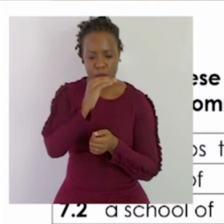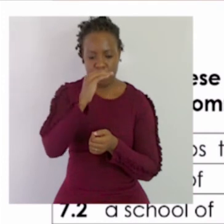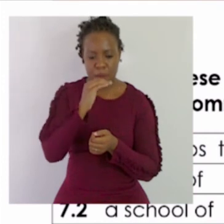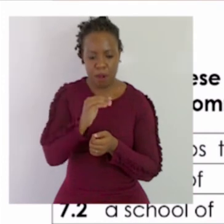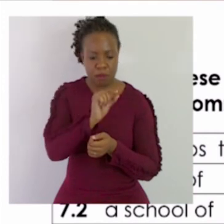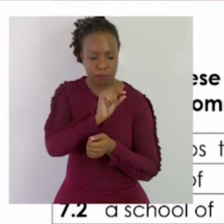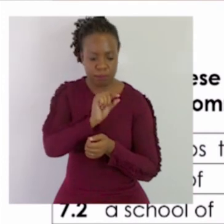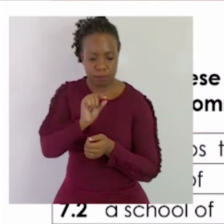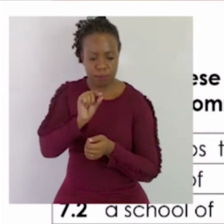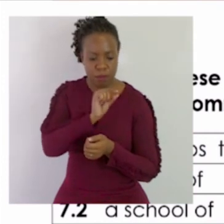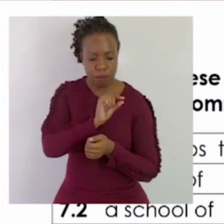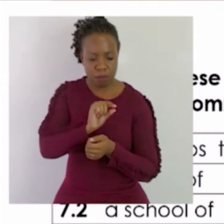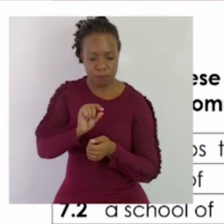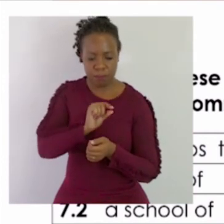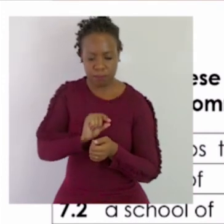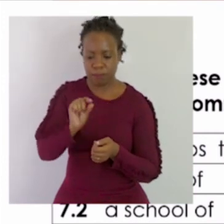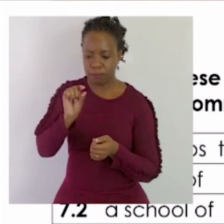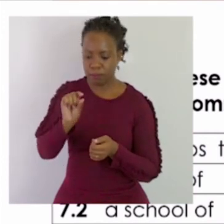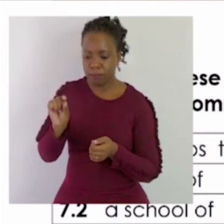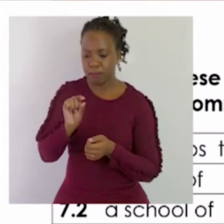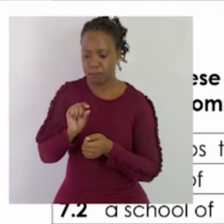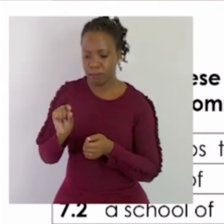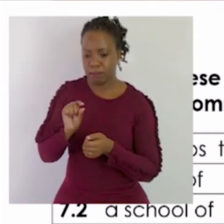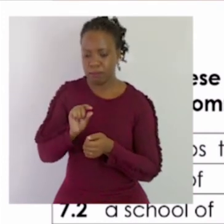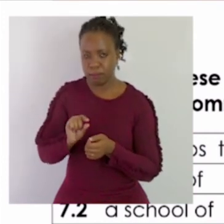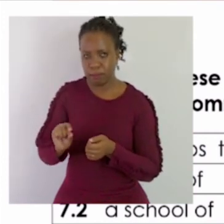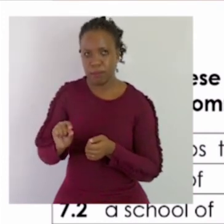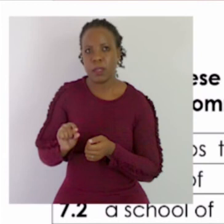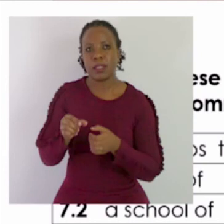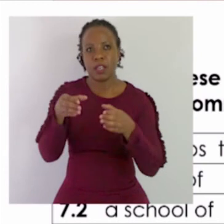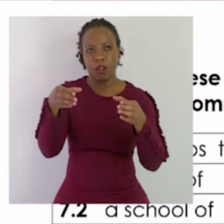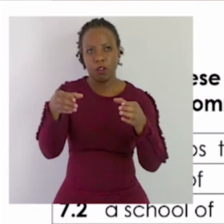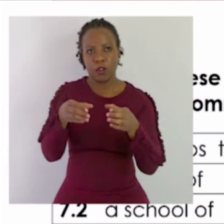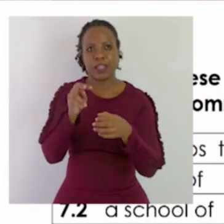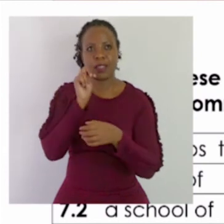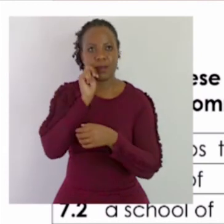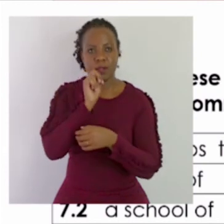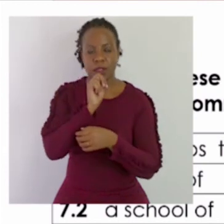fish, peacocks, vipers, and flingers.